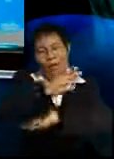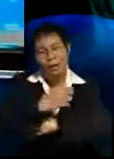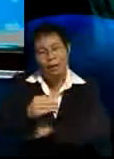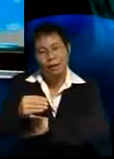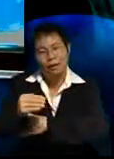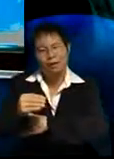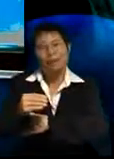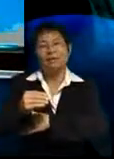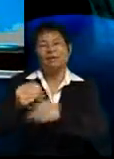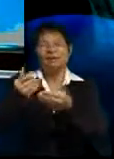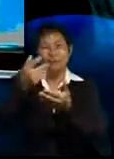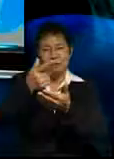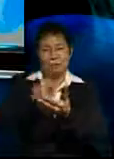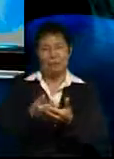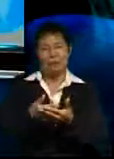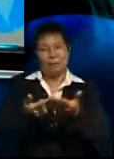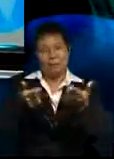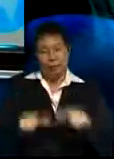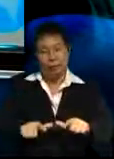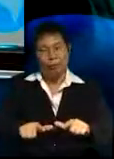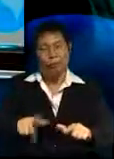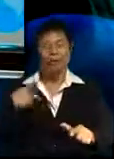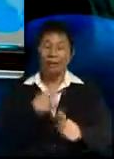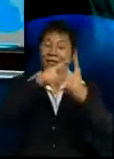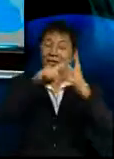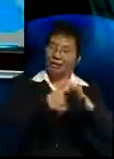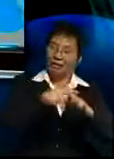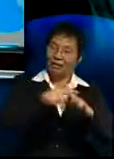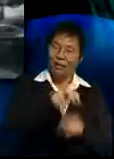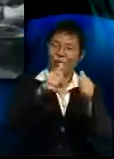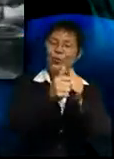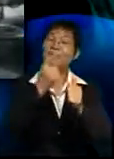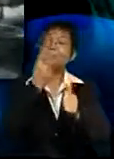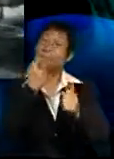reactions take place. Now, let's start our journey with the mouth.